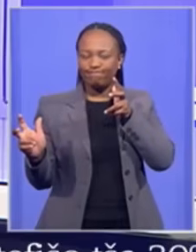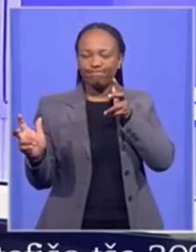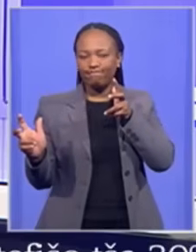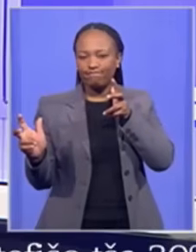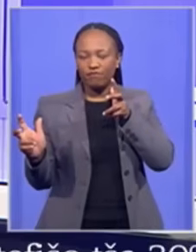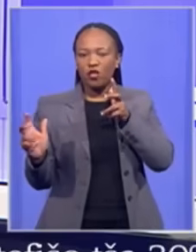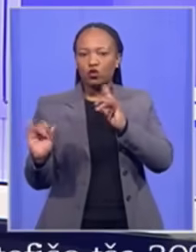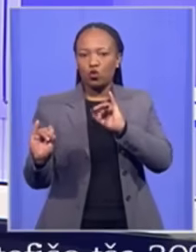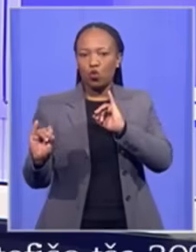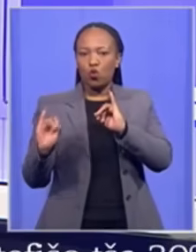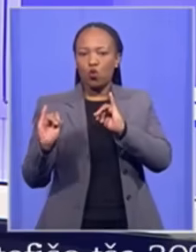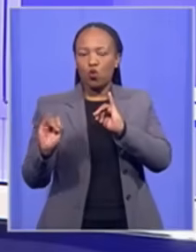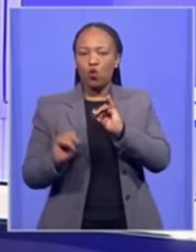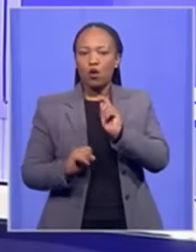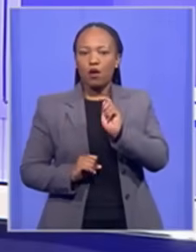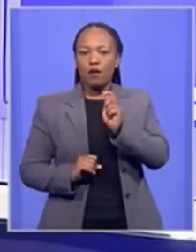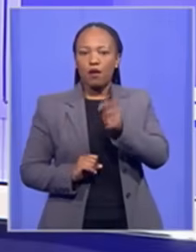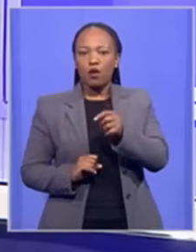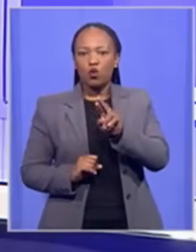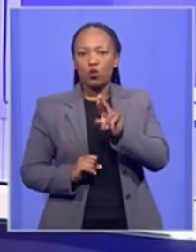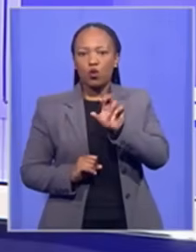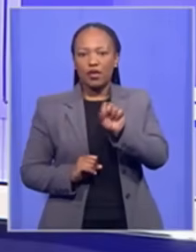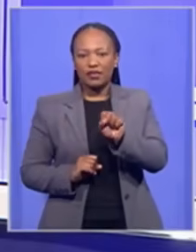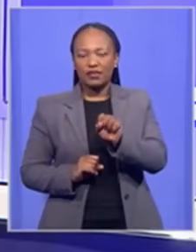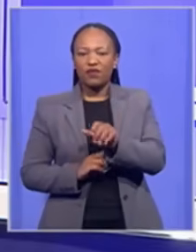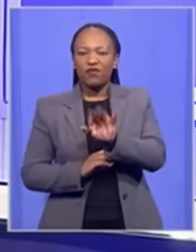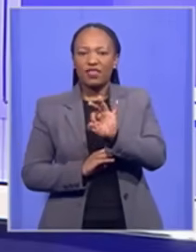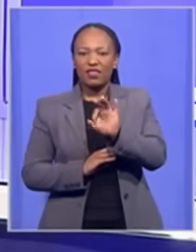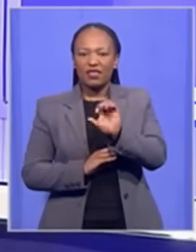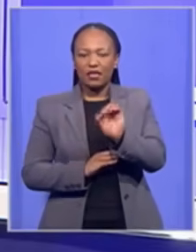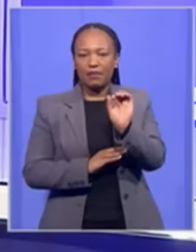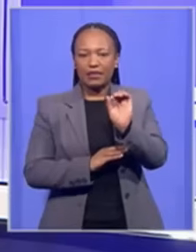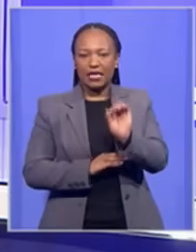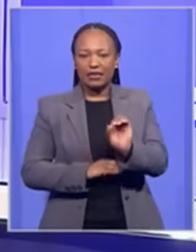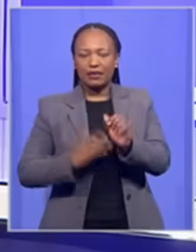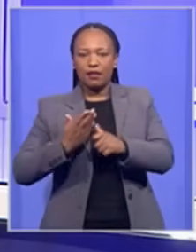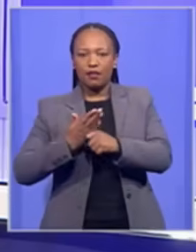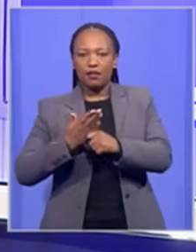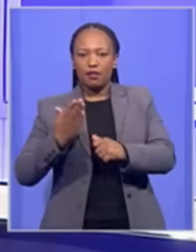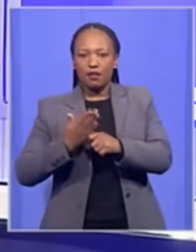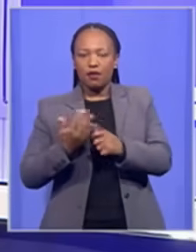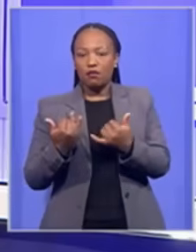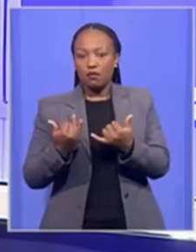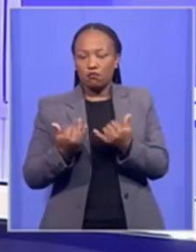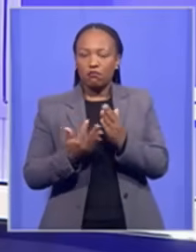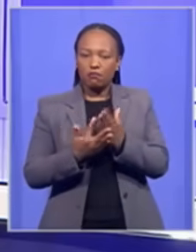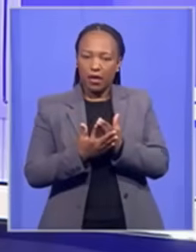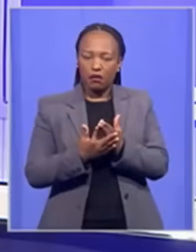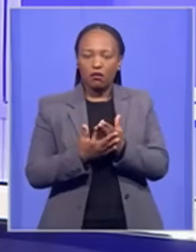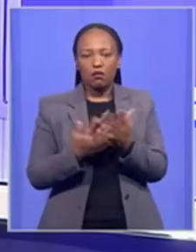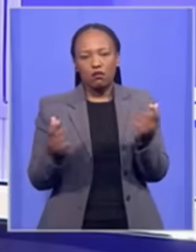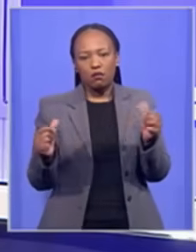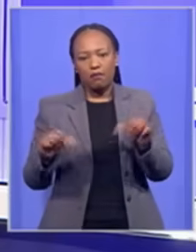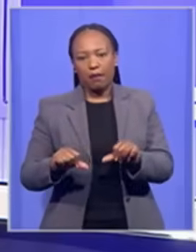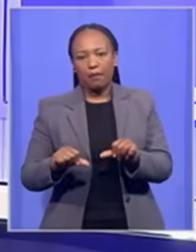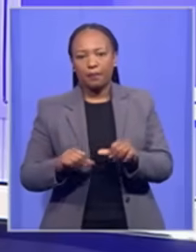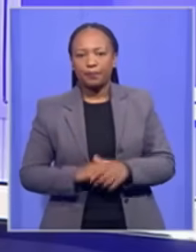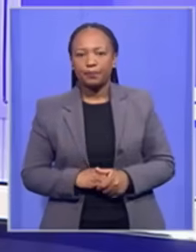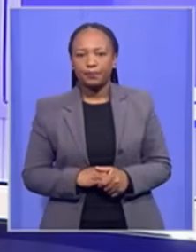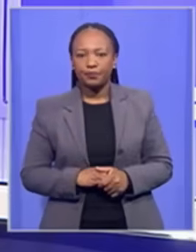ye ya ditifišo tša US tša diperesente tše 30 gomme lebakeng le re feta ka mabenkeleng re tlo boa re tšwela